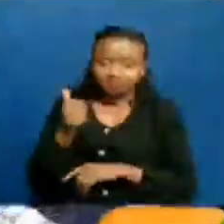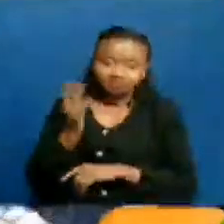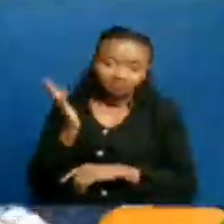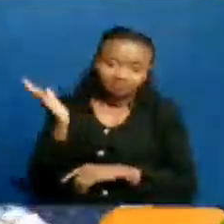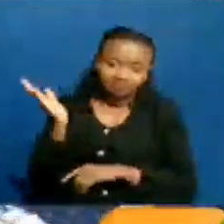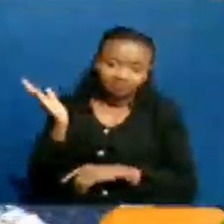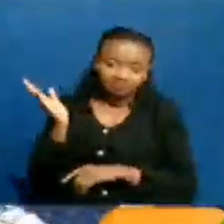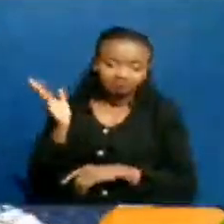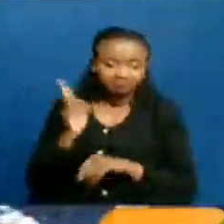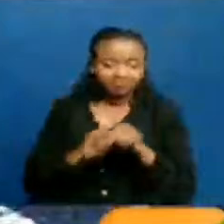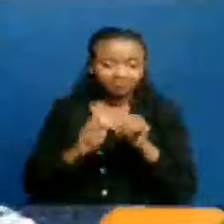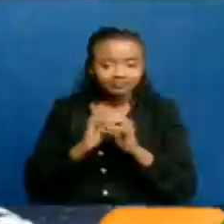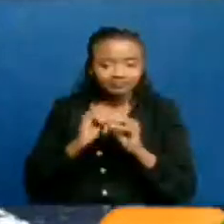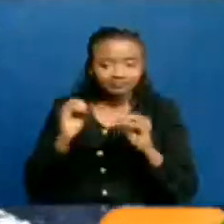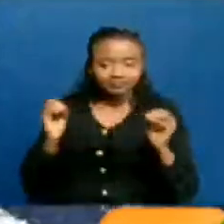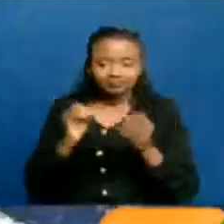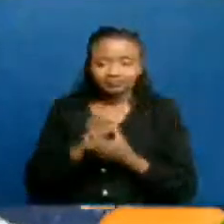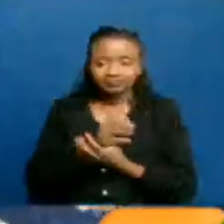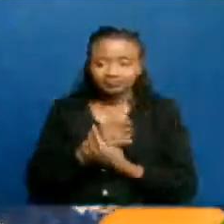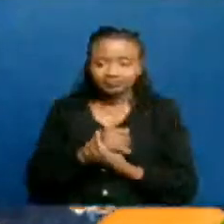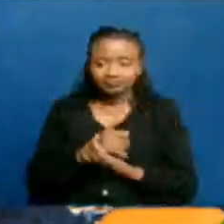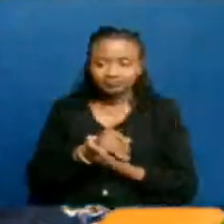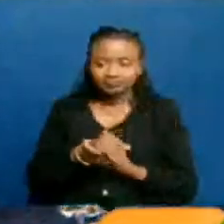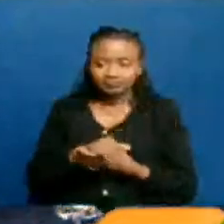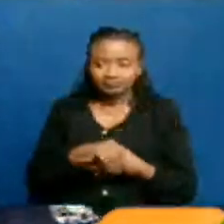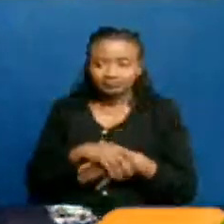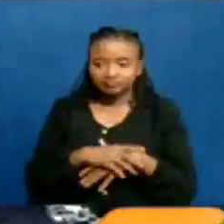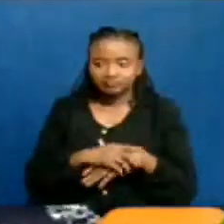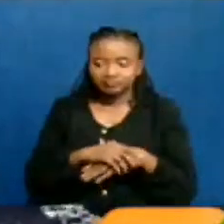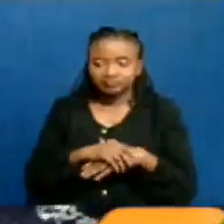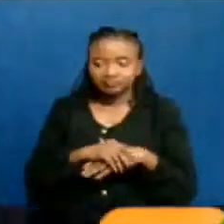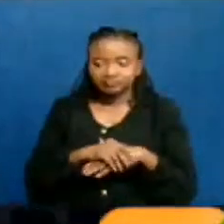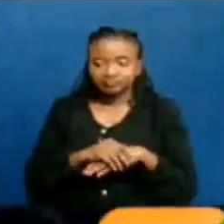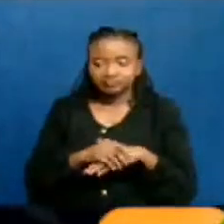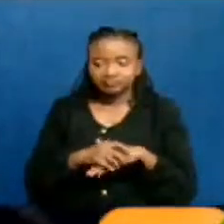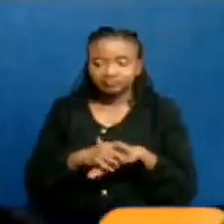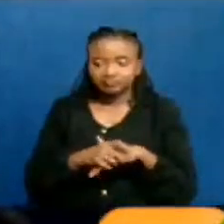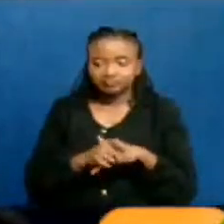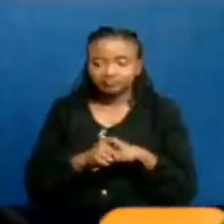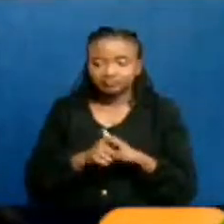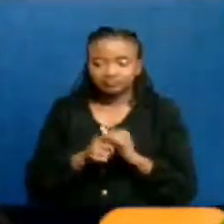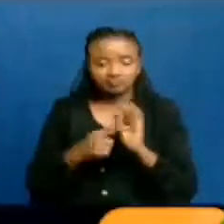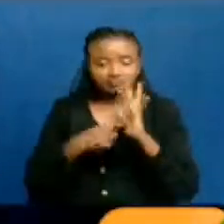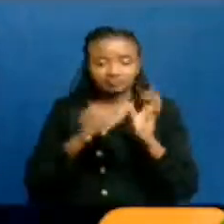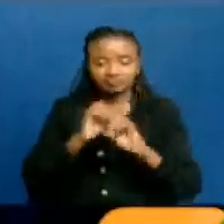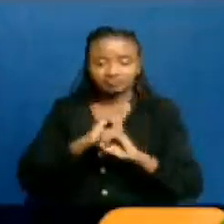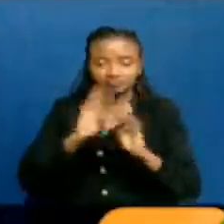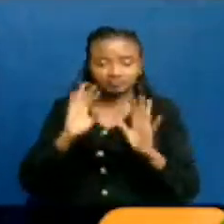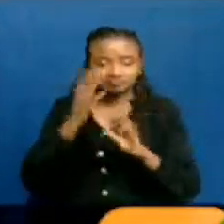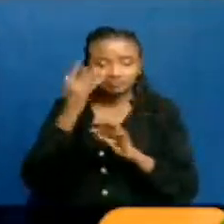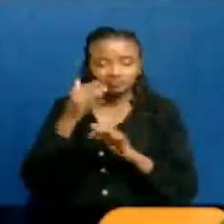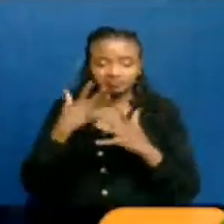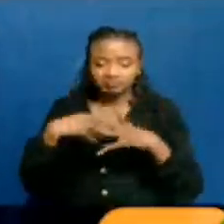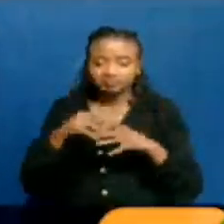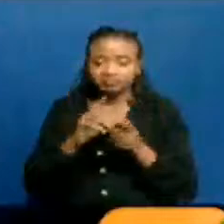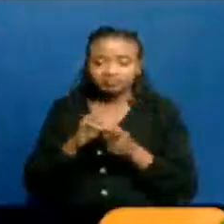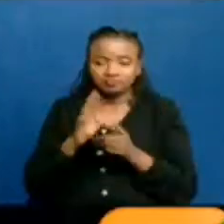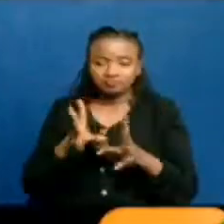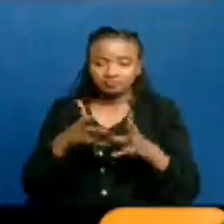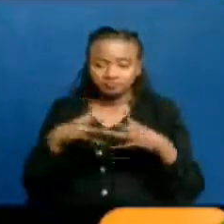sits unused, gathering dust. A silent testament to the challenges of transitioning to cleaner